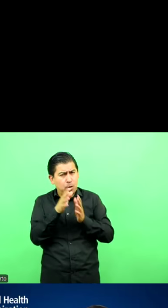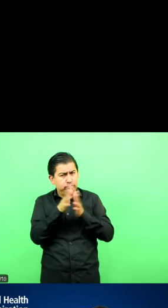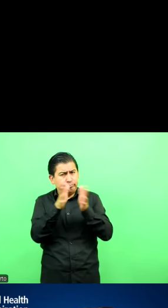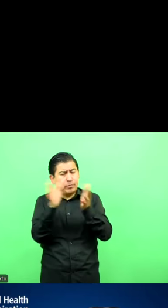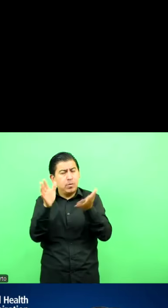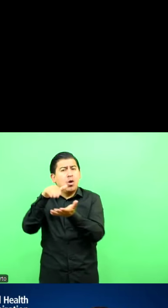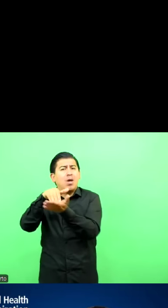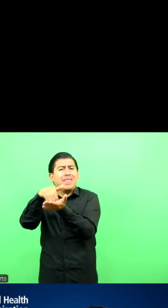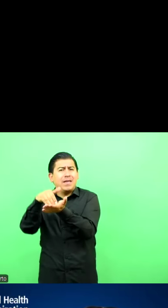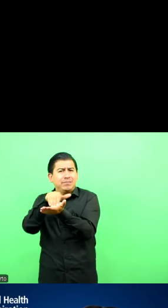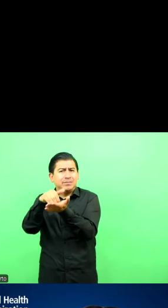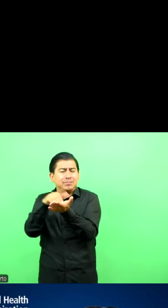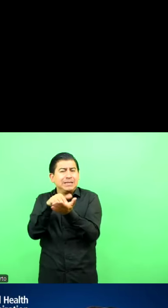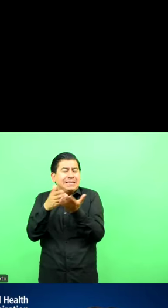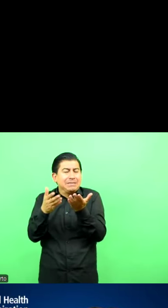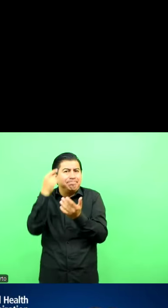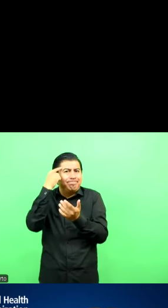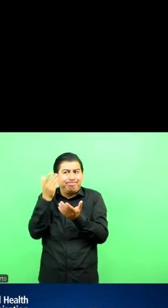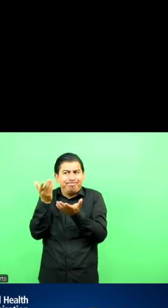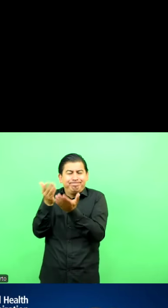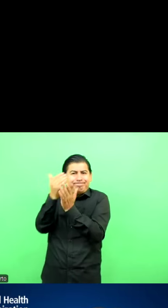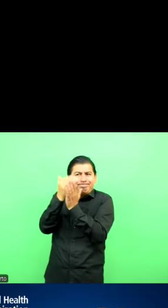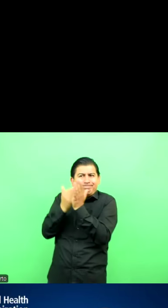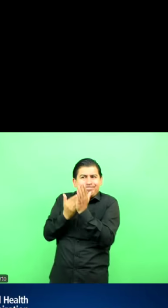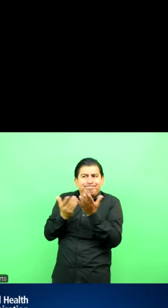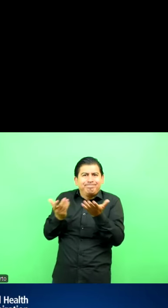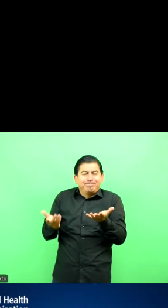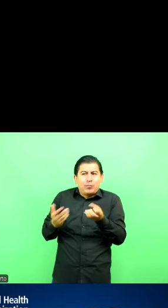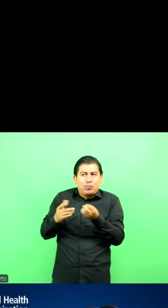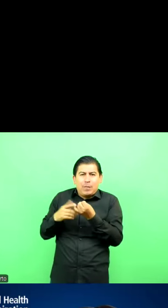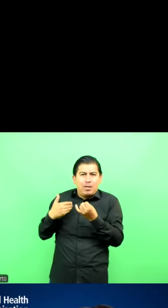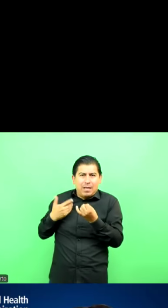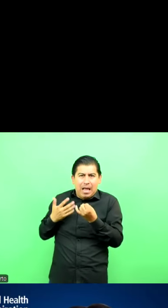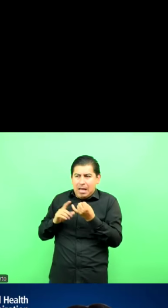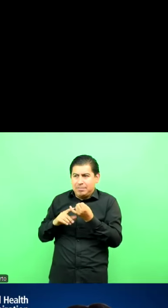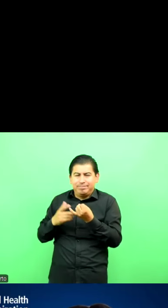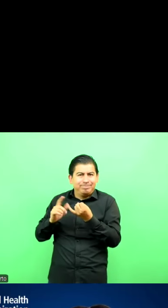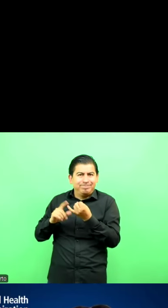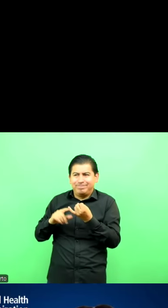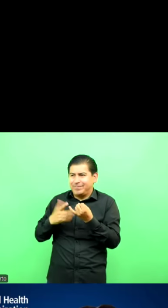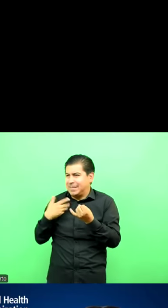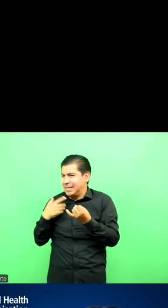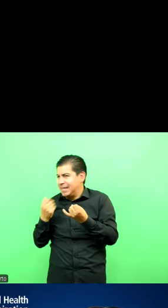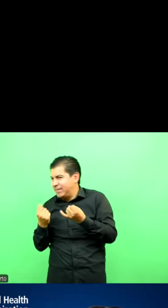only challenges, these are also the opportunities, because aging is not just